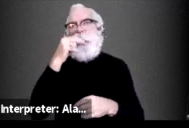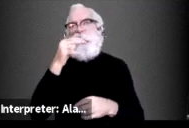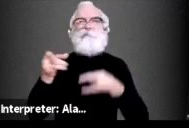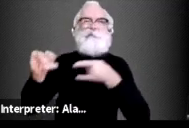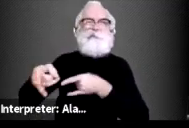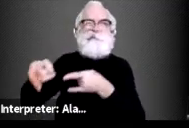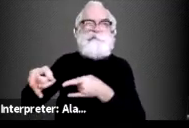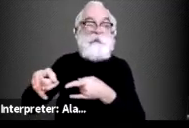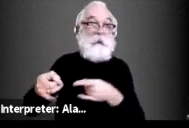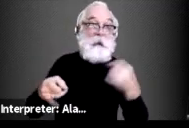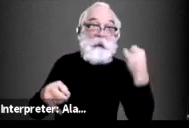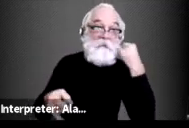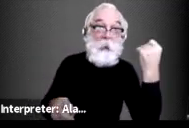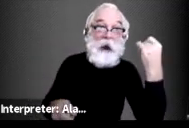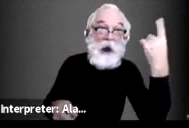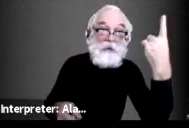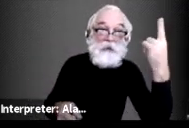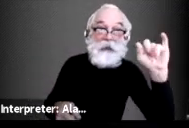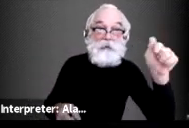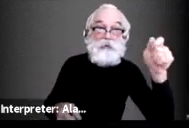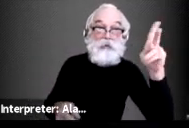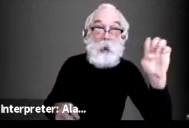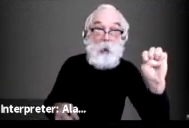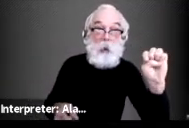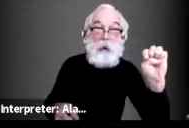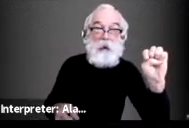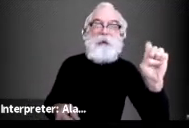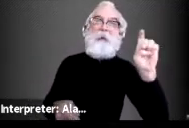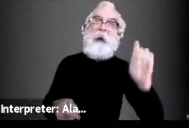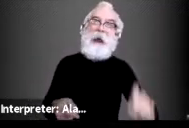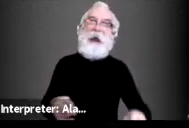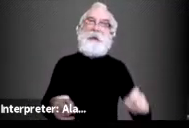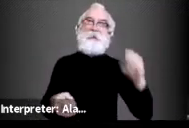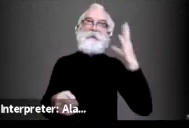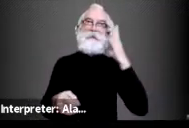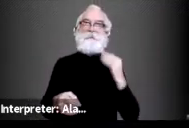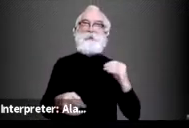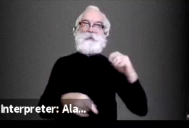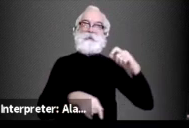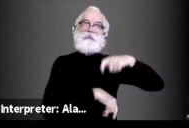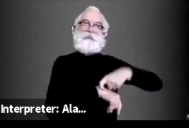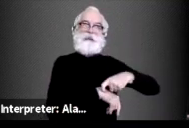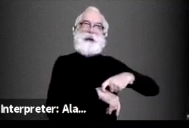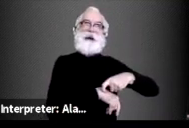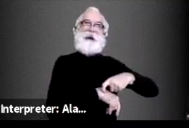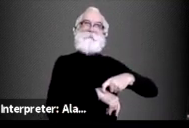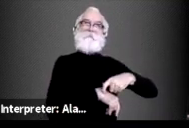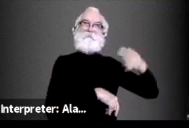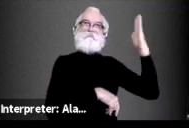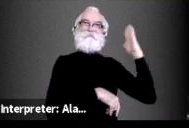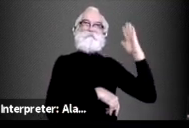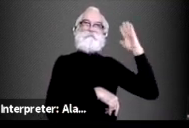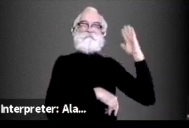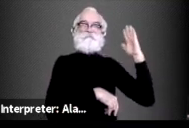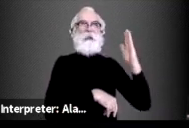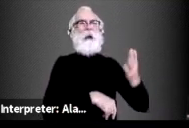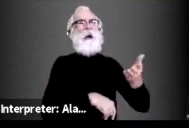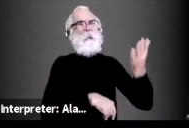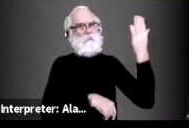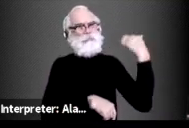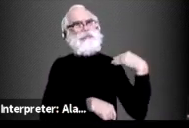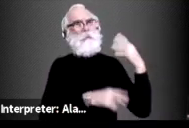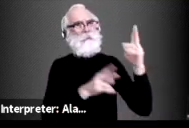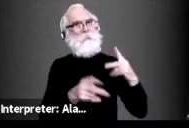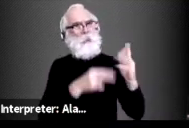was funny or satirical, you just had to be there. The 18th century readers of the publications in which these cartoons